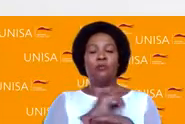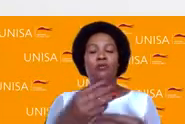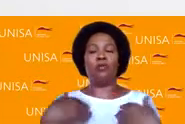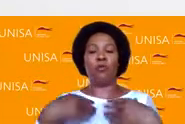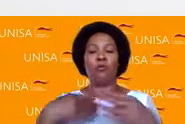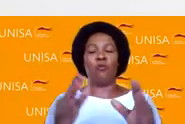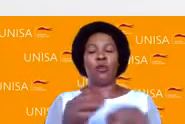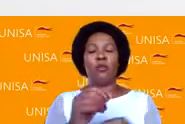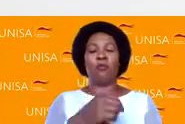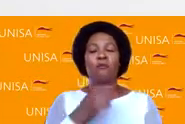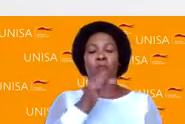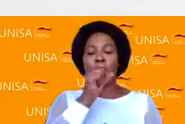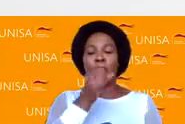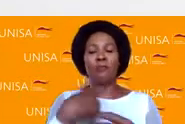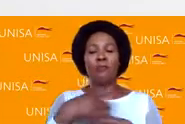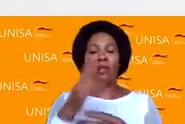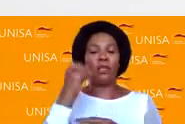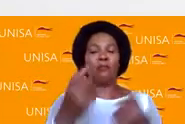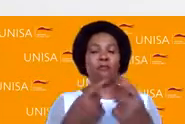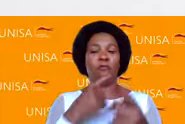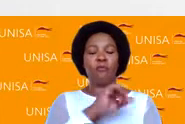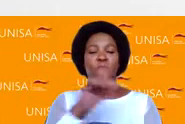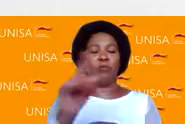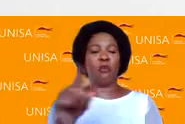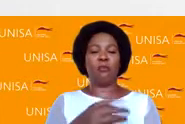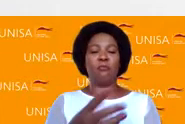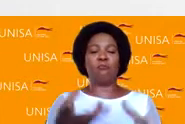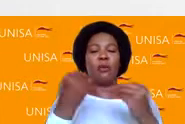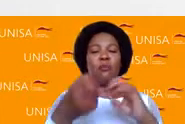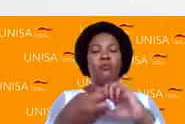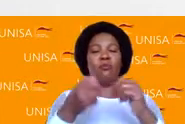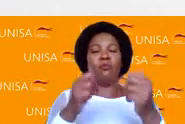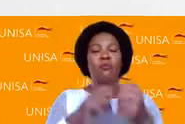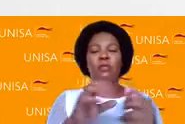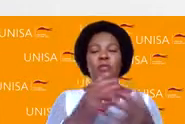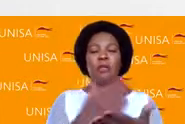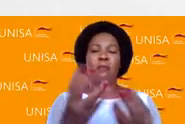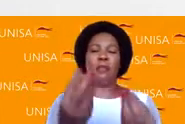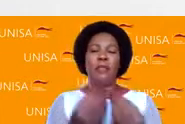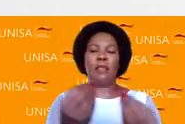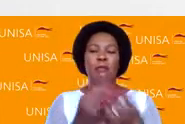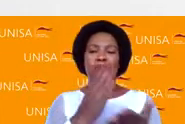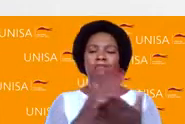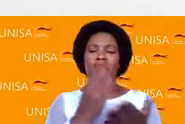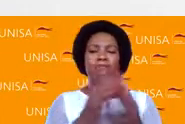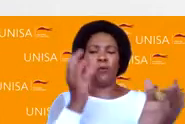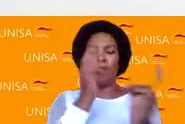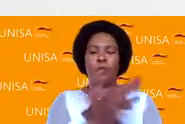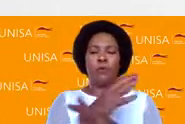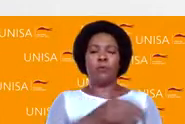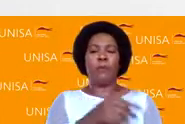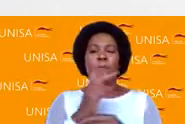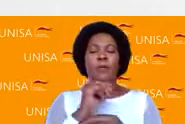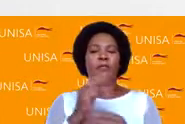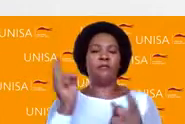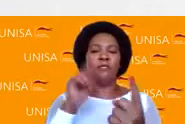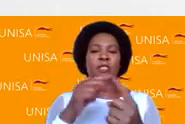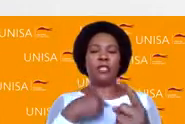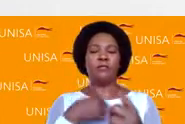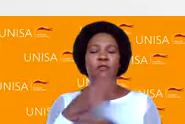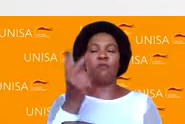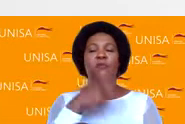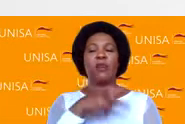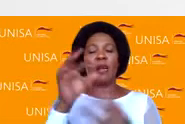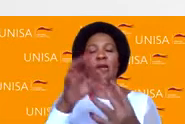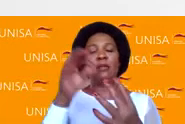you. So if you've got problems, there's something you're uncertain about, come and visit us on Friday. Select the session